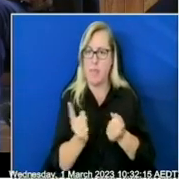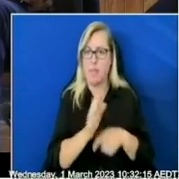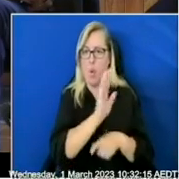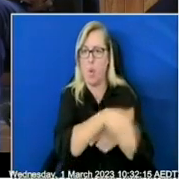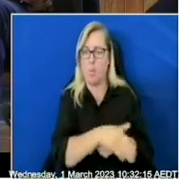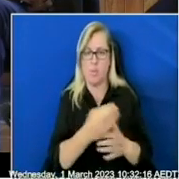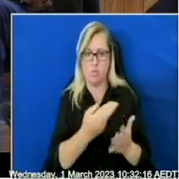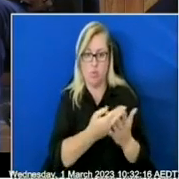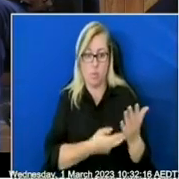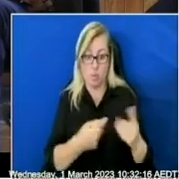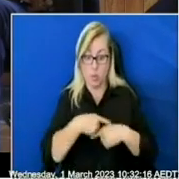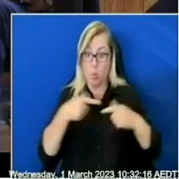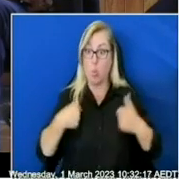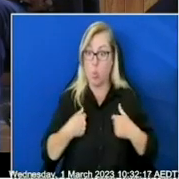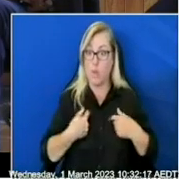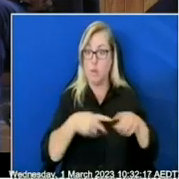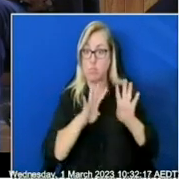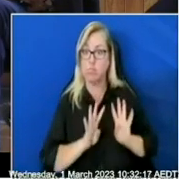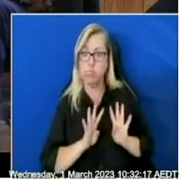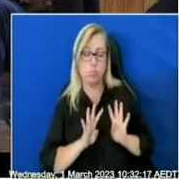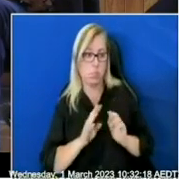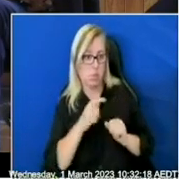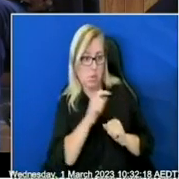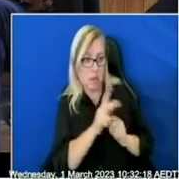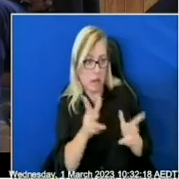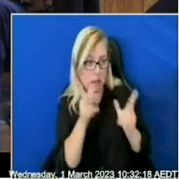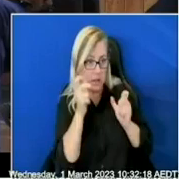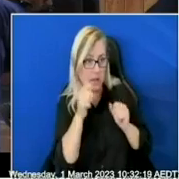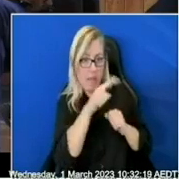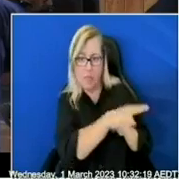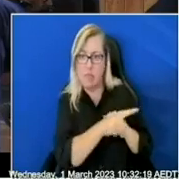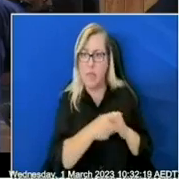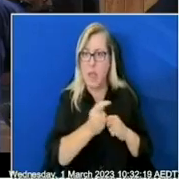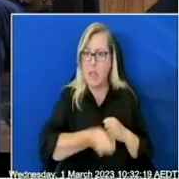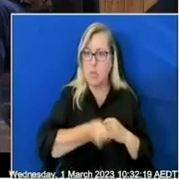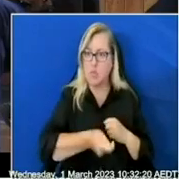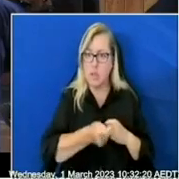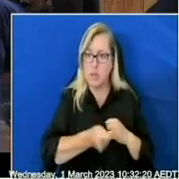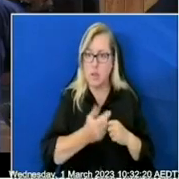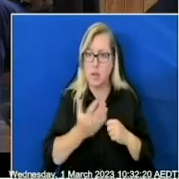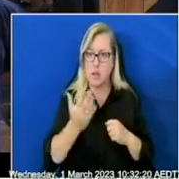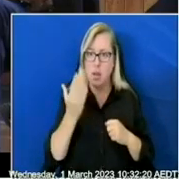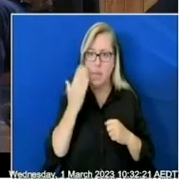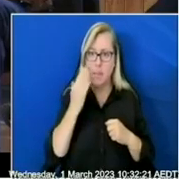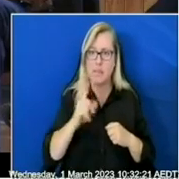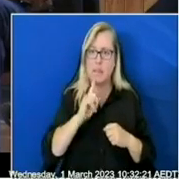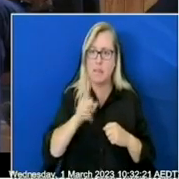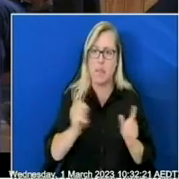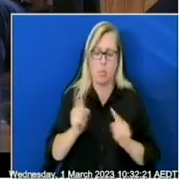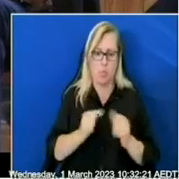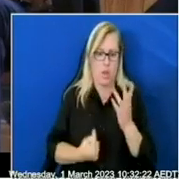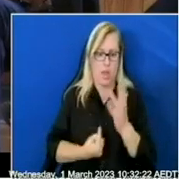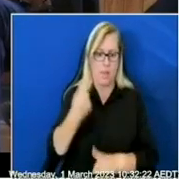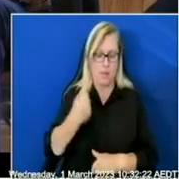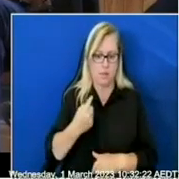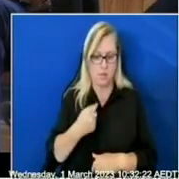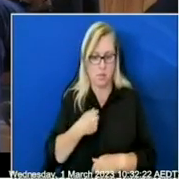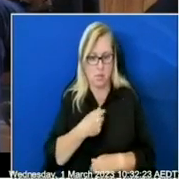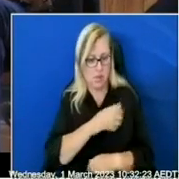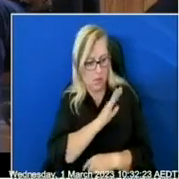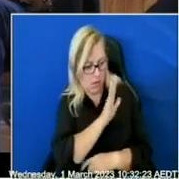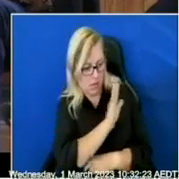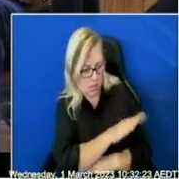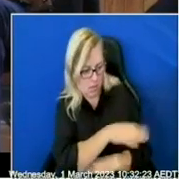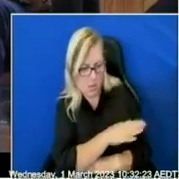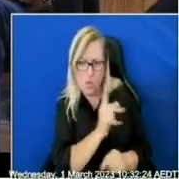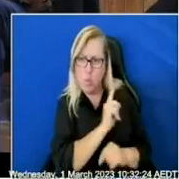them what happened. And I said, what happened, mum? And I think I was in my 30s. And I said, what happened, mum? So that's